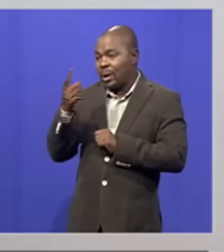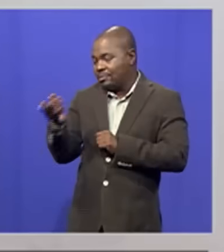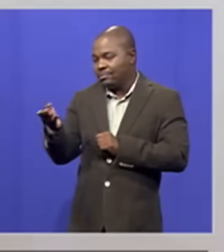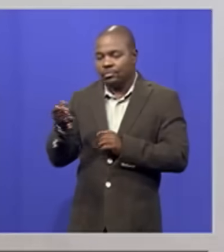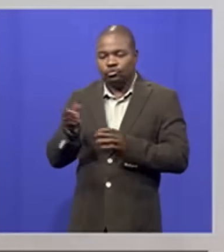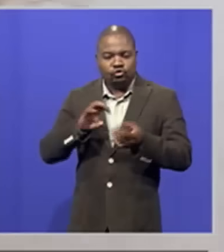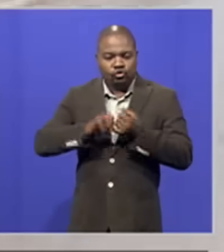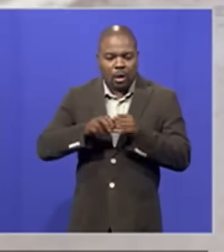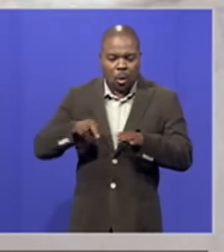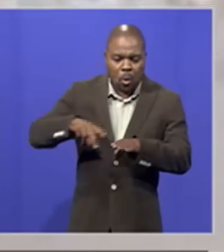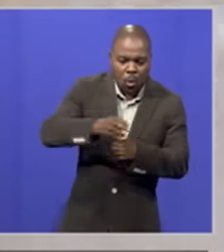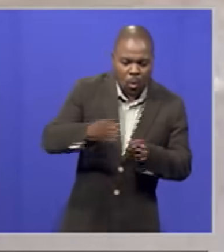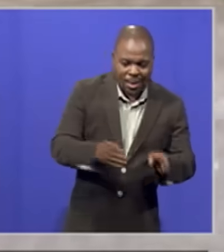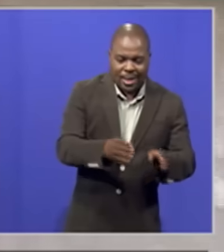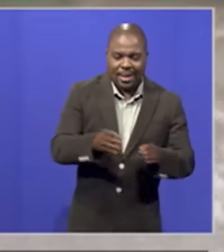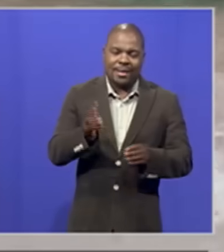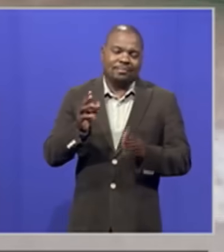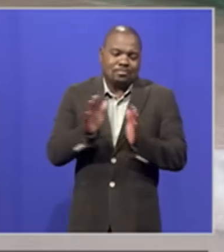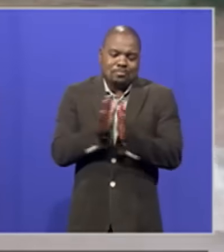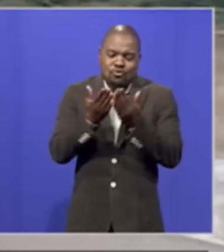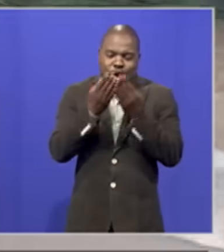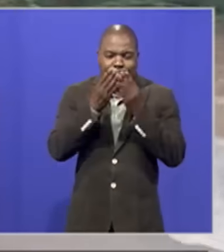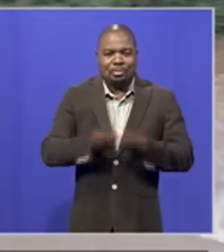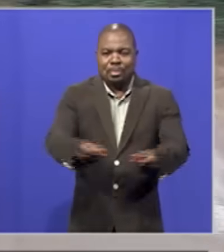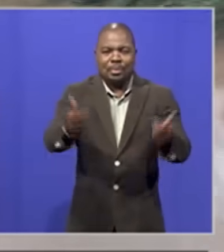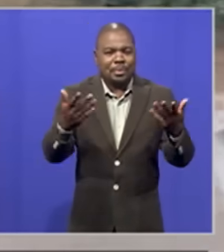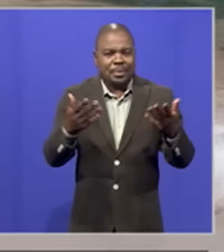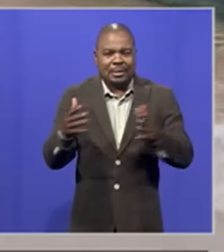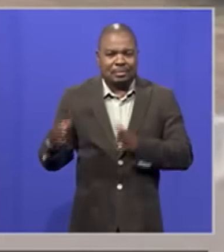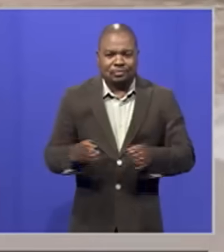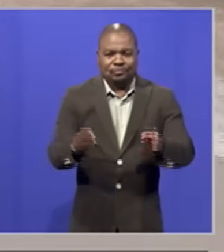ka gare ga metsi. Bjale seemo sa ka mono ke se le gore